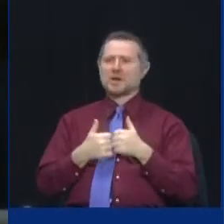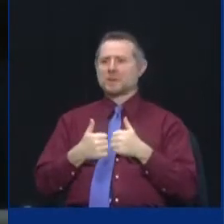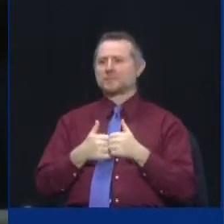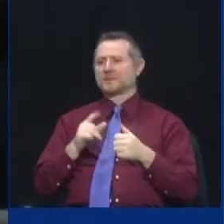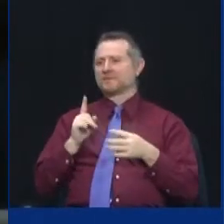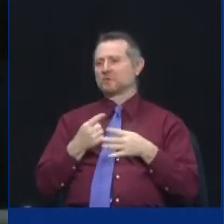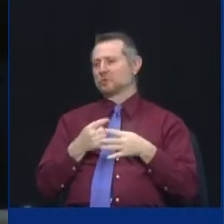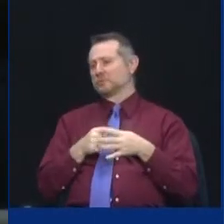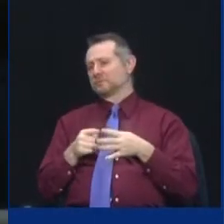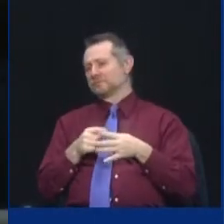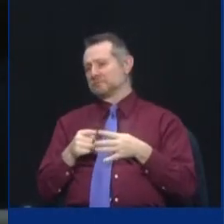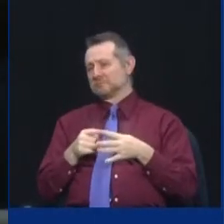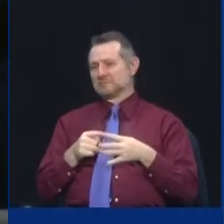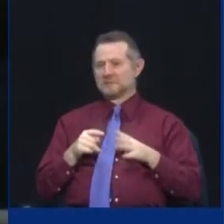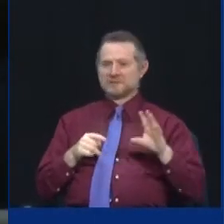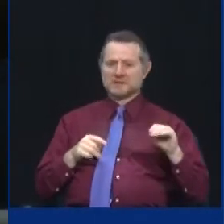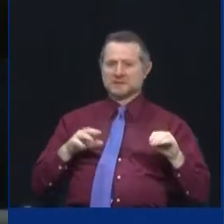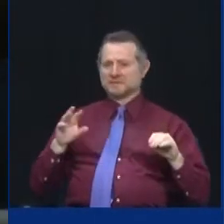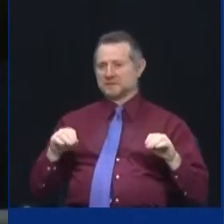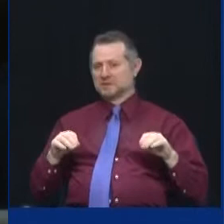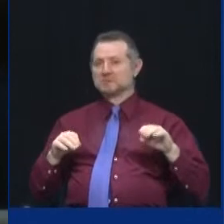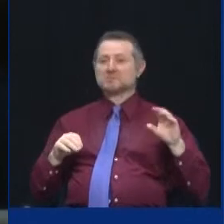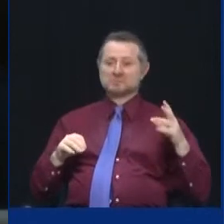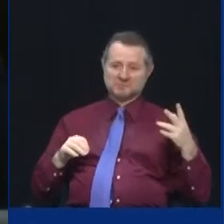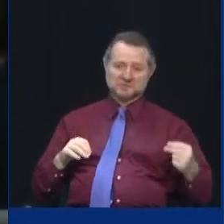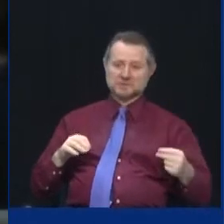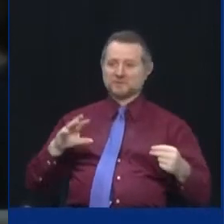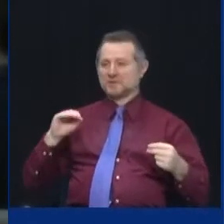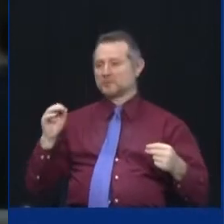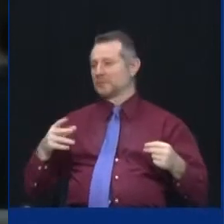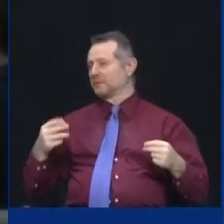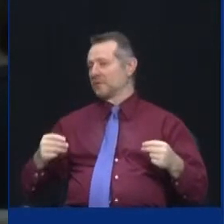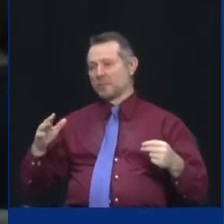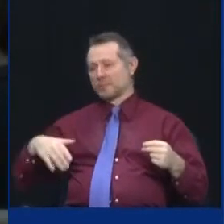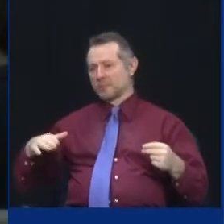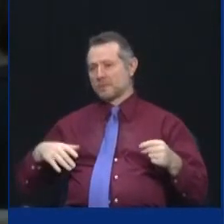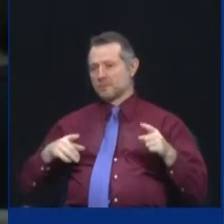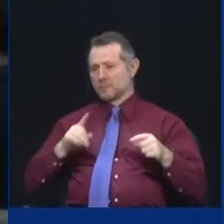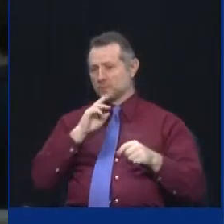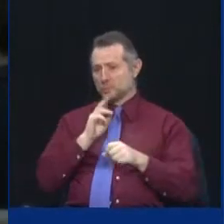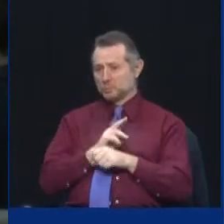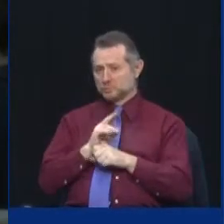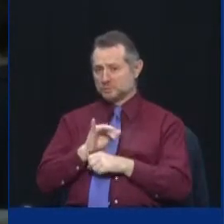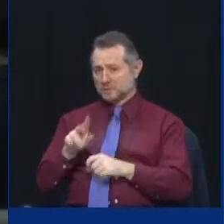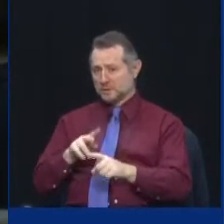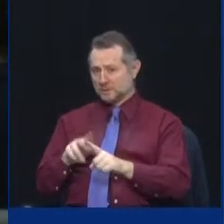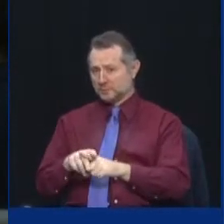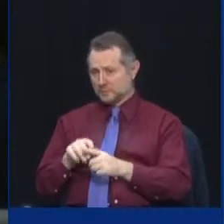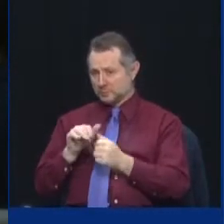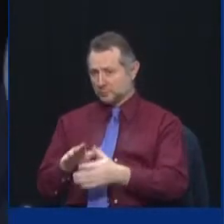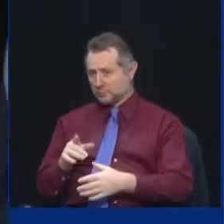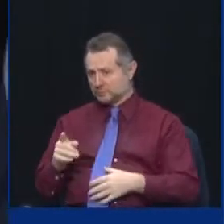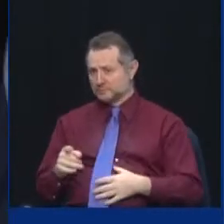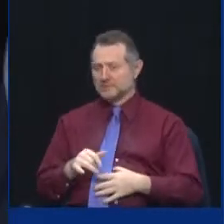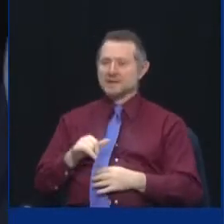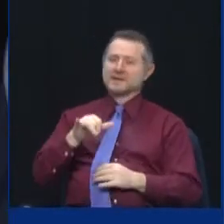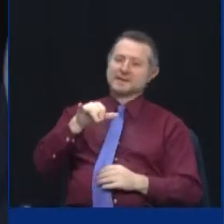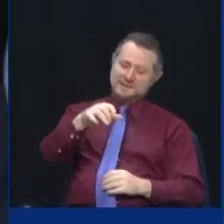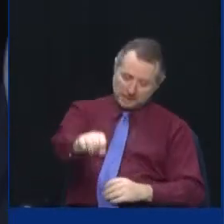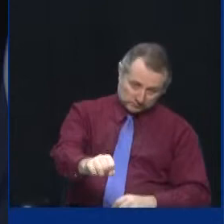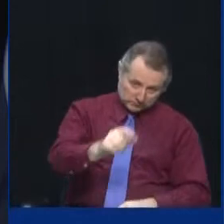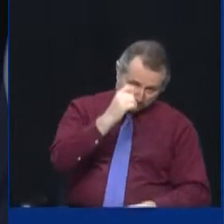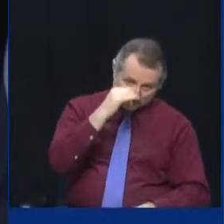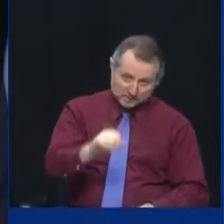that 50-50 vaccinated and unvaccinated something that could be done for the Bills, and has there been any discussion? Yes. Right now, that would